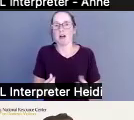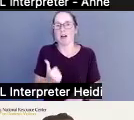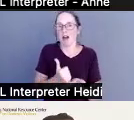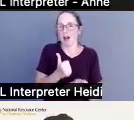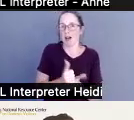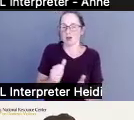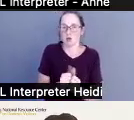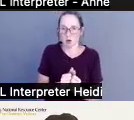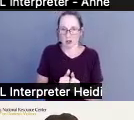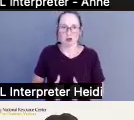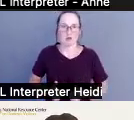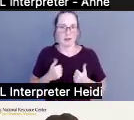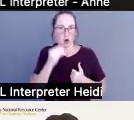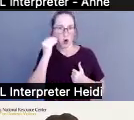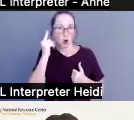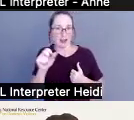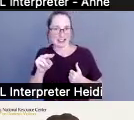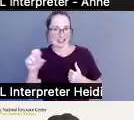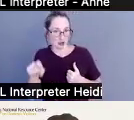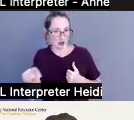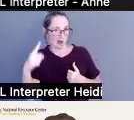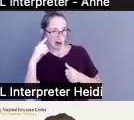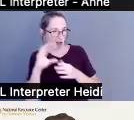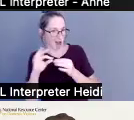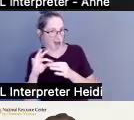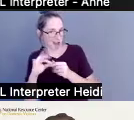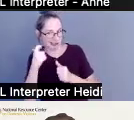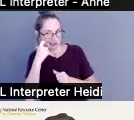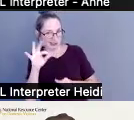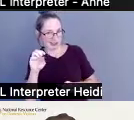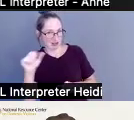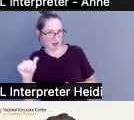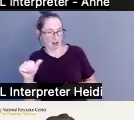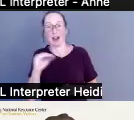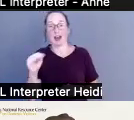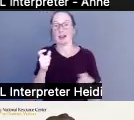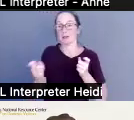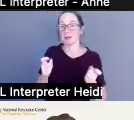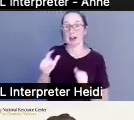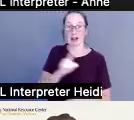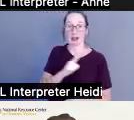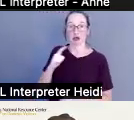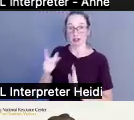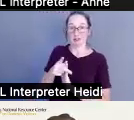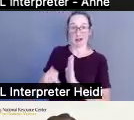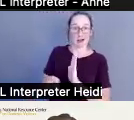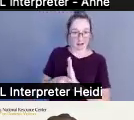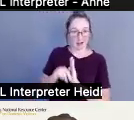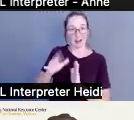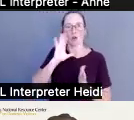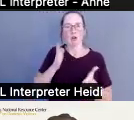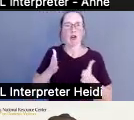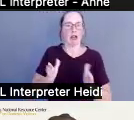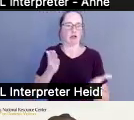survivor homelessness, as you just heard Fumi speak about. Administrative and legislative policies that would allow